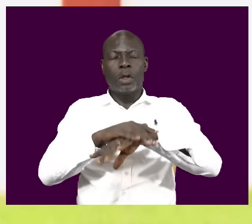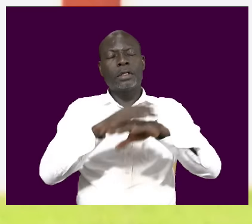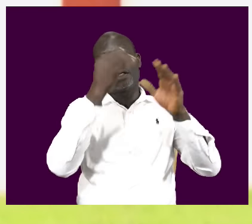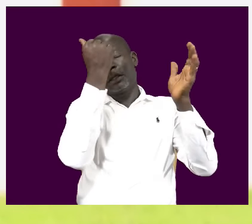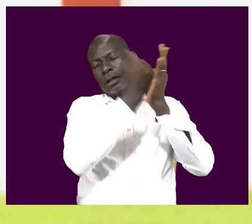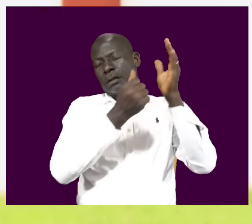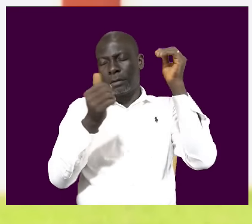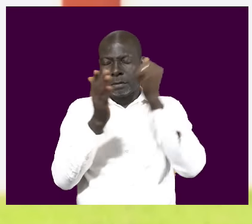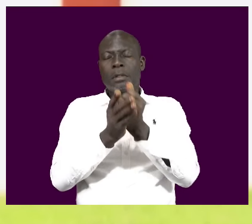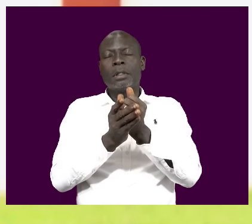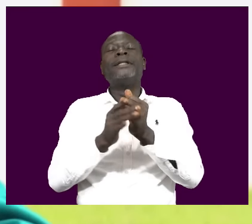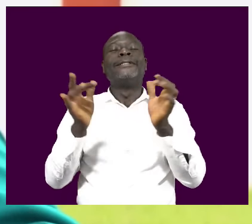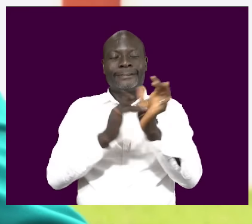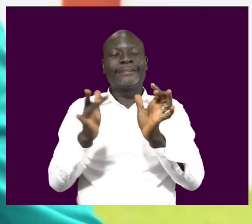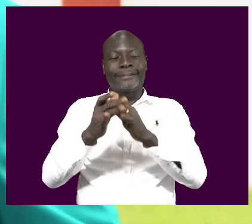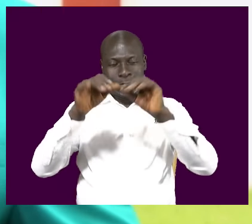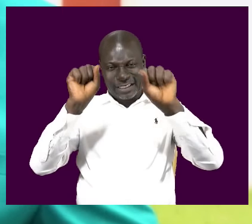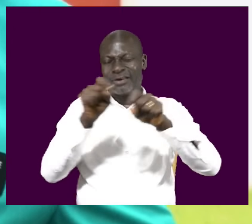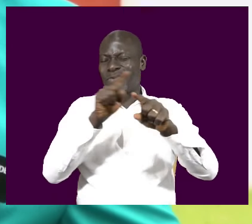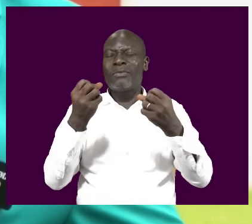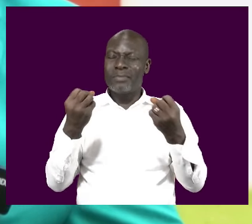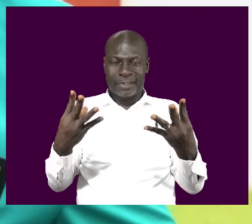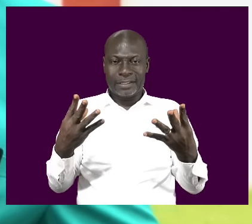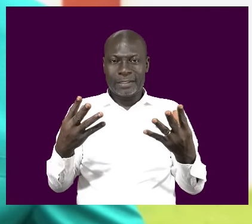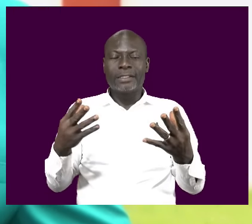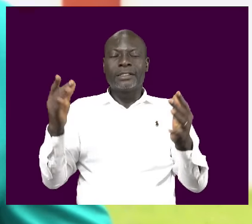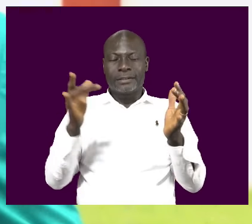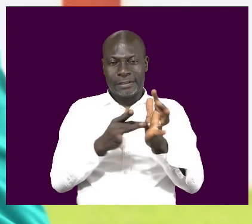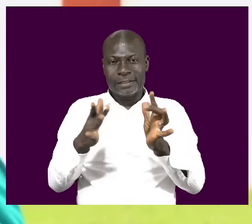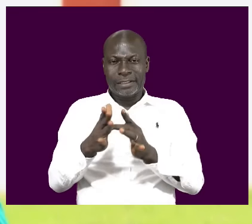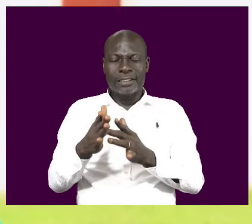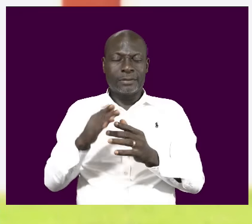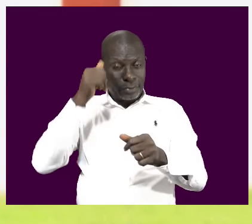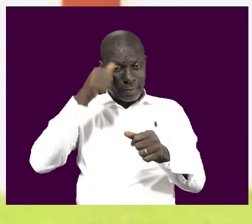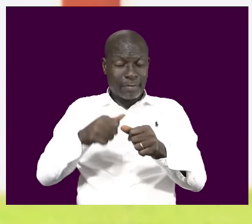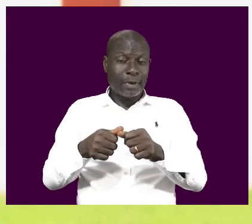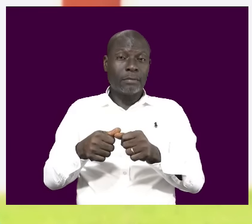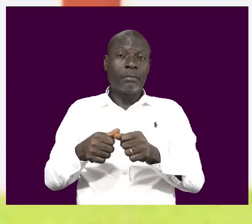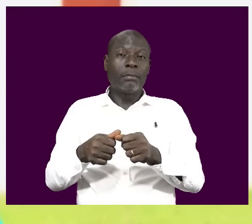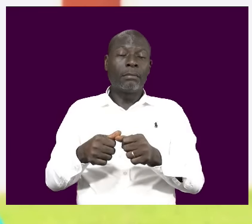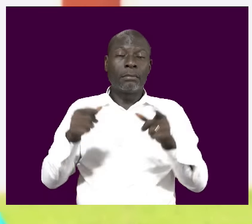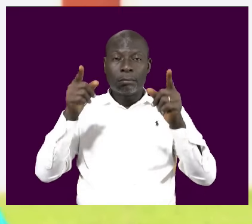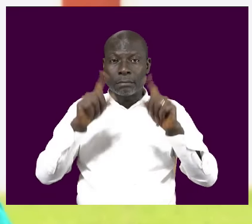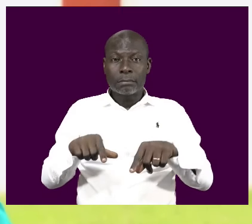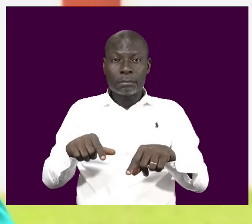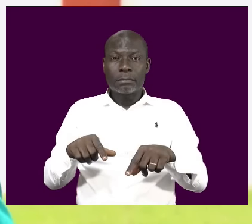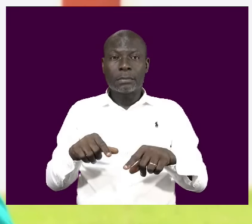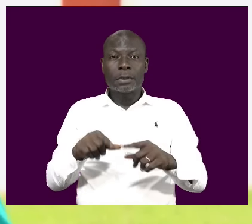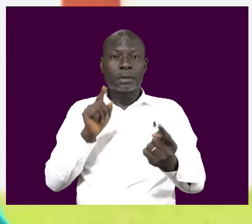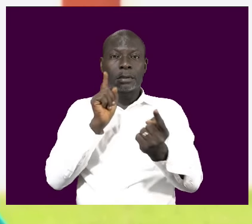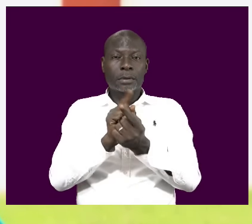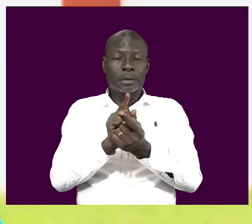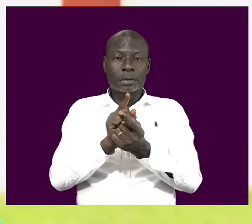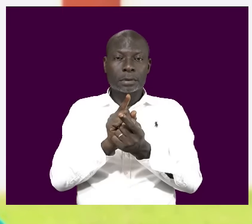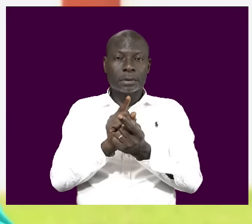enko obetumi akeka ne ho awurade Yesu Kristo kai se ebra wakwoto no gesemani tro ni mo